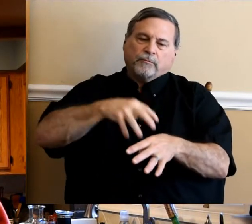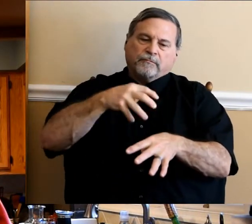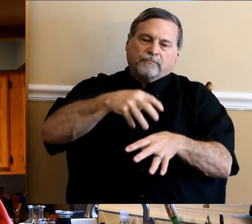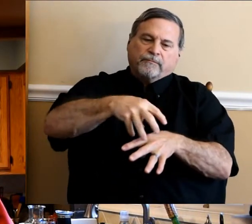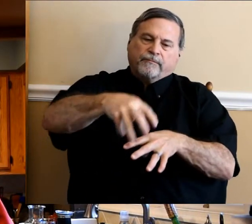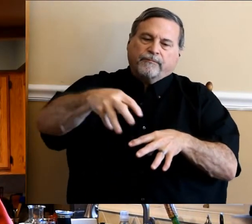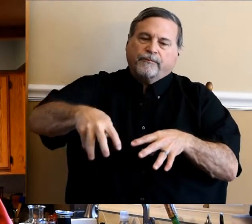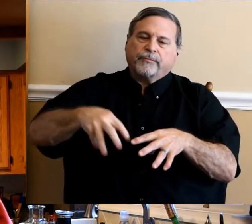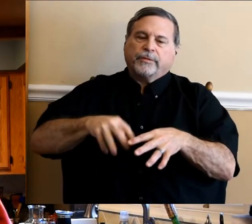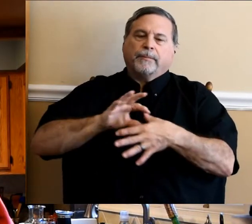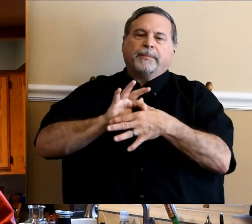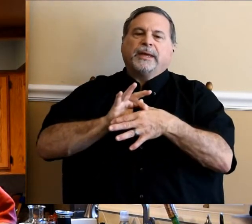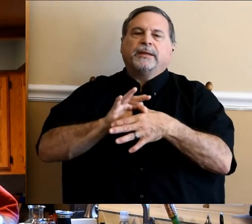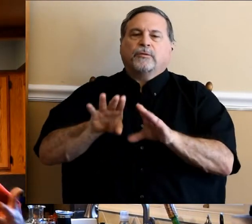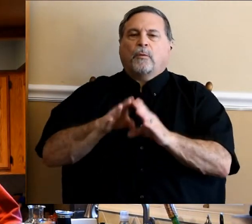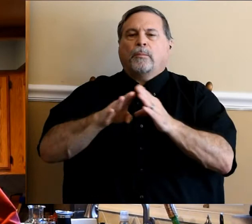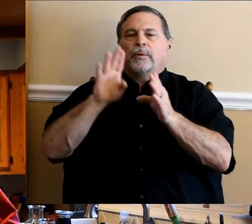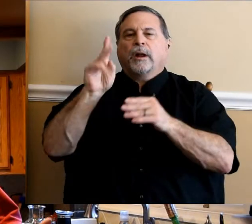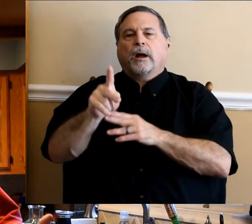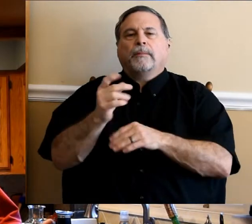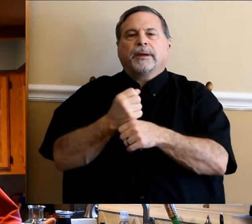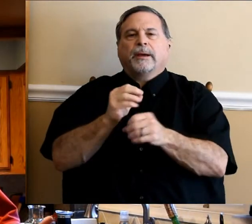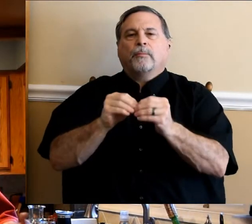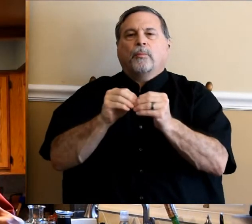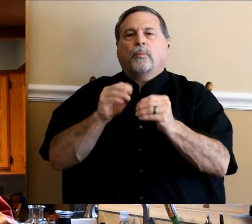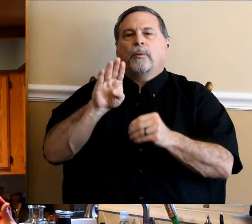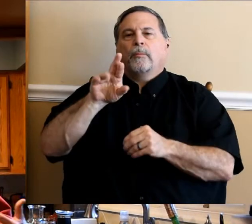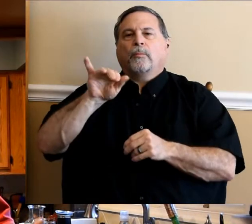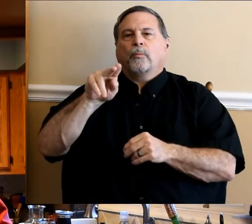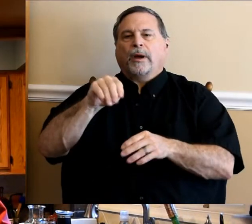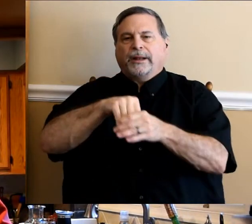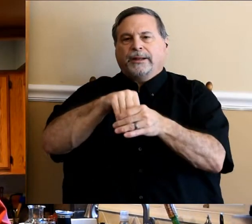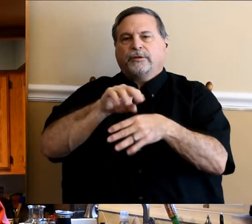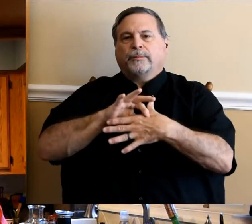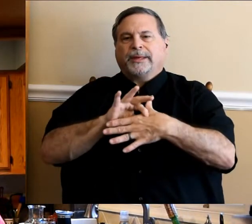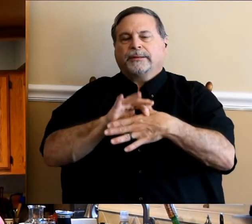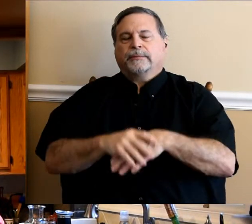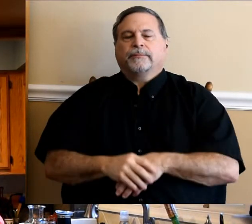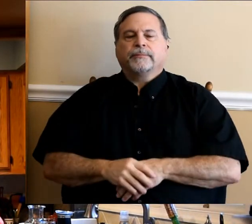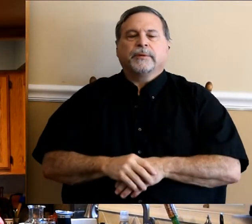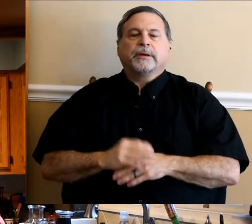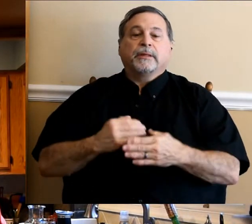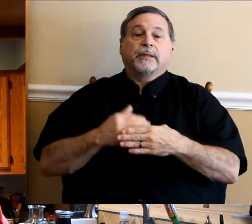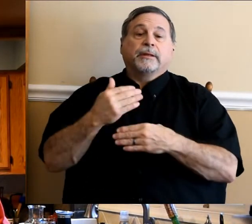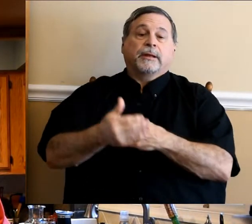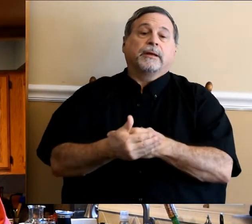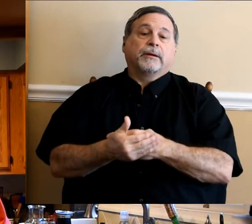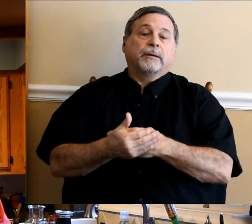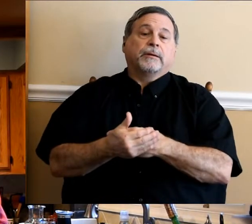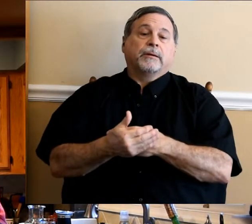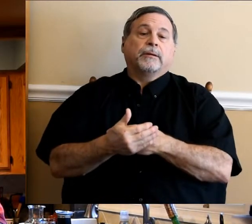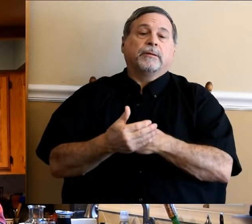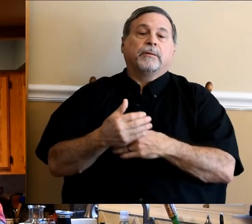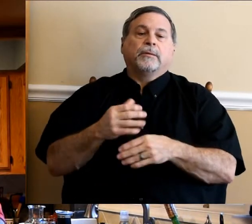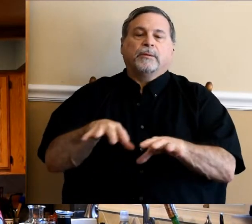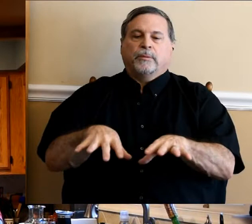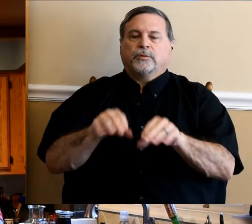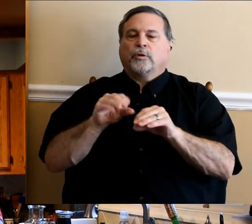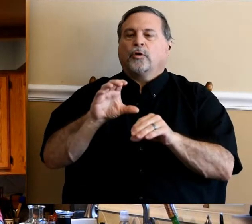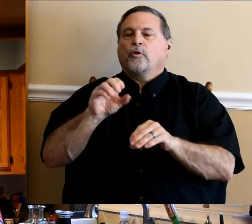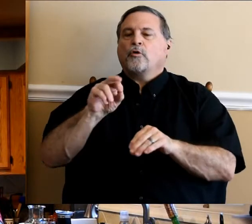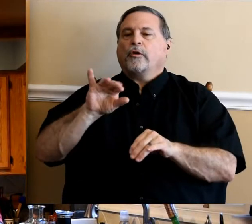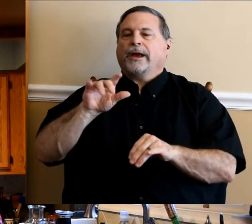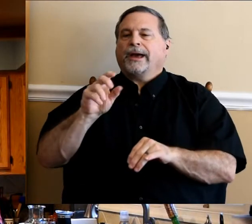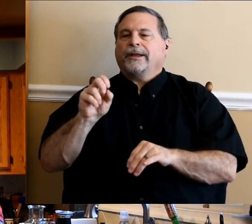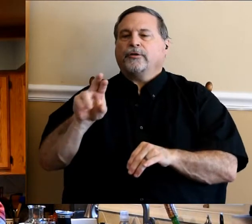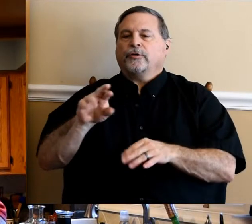with a knife or a fork to open it up and get more of that brine into the meat. The next thing we did is we took